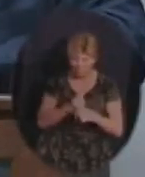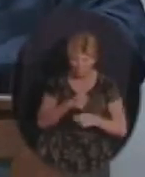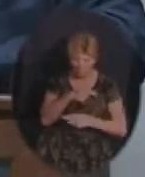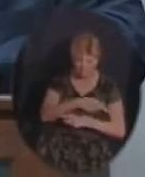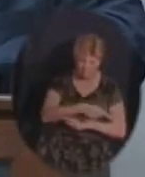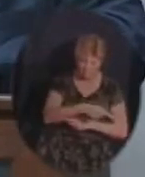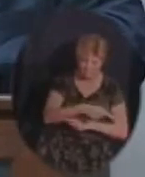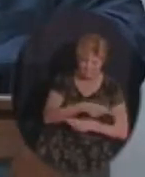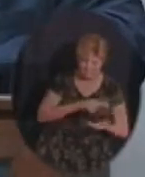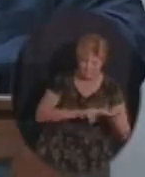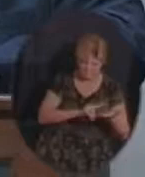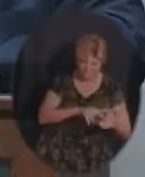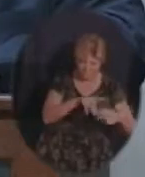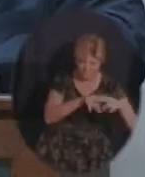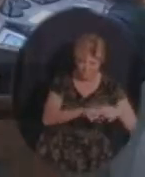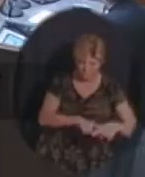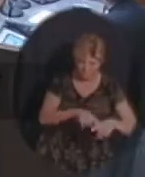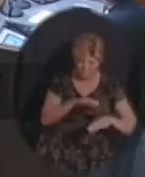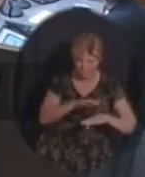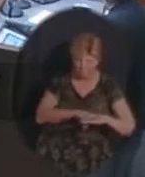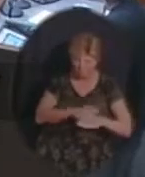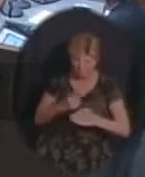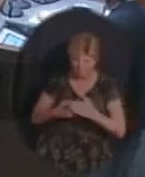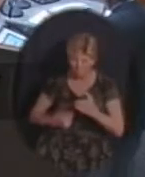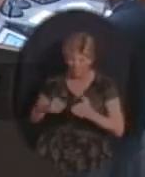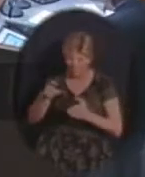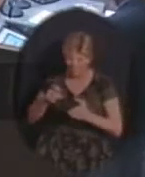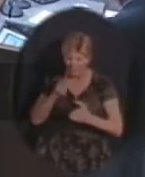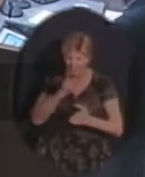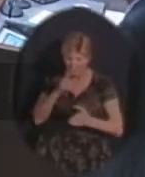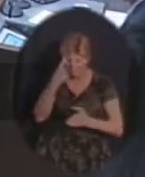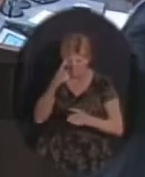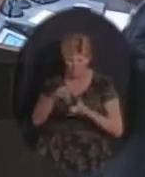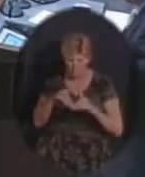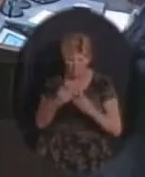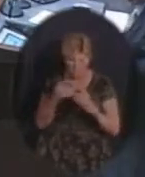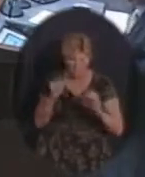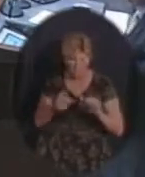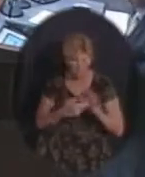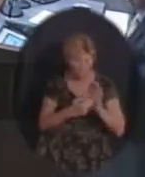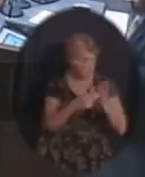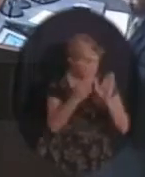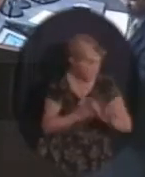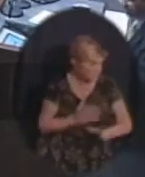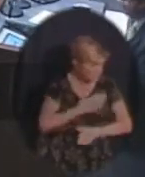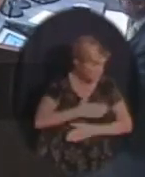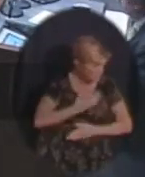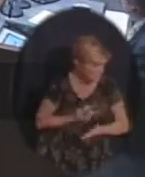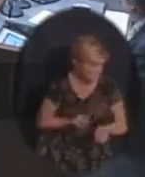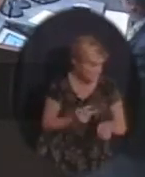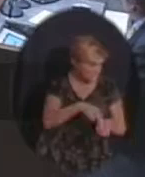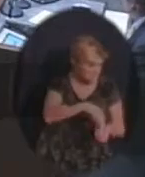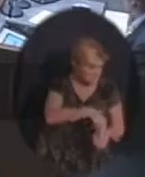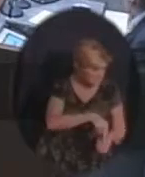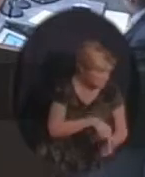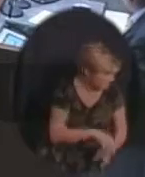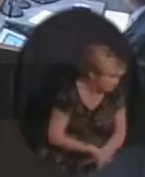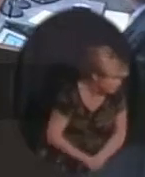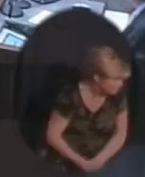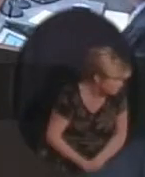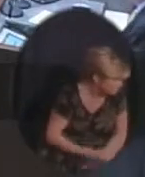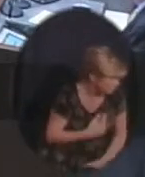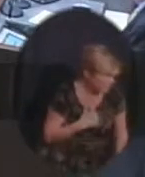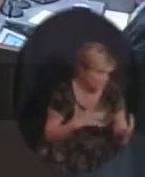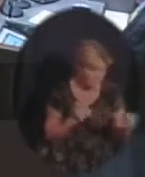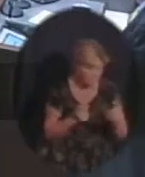acceptable to this district. And can the CBIZ team stand up so everybody can see them? And I want to compliment the team on an outstanding job you did when we